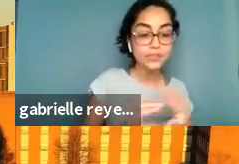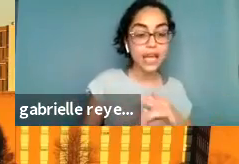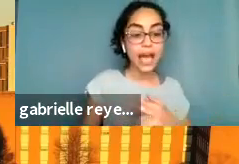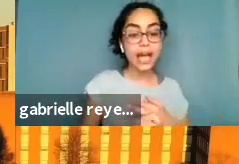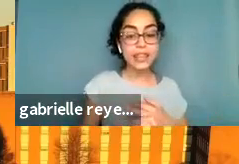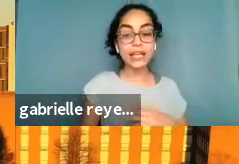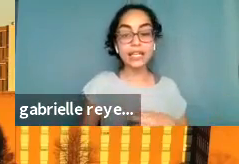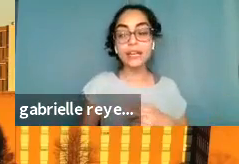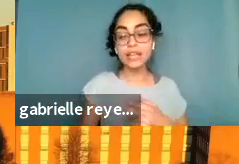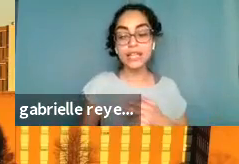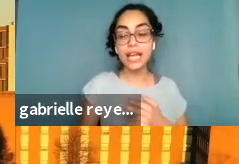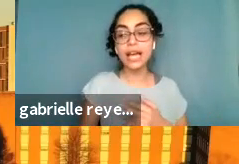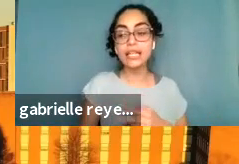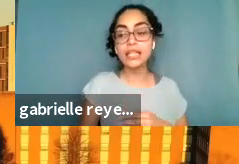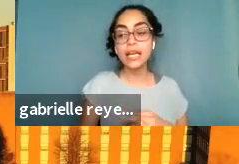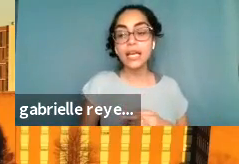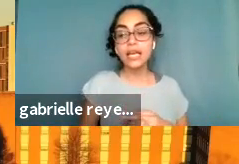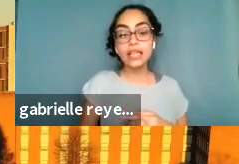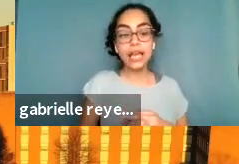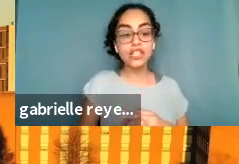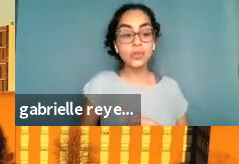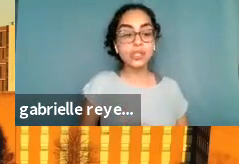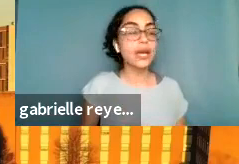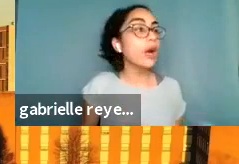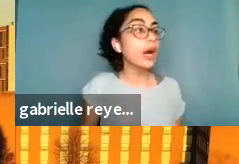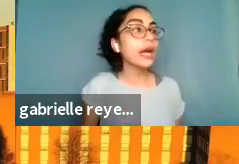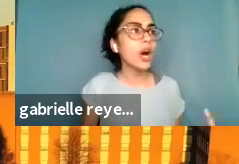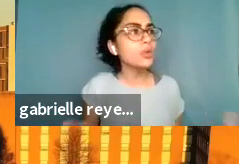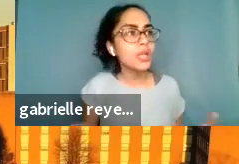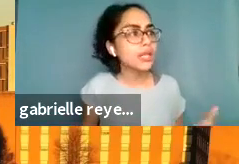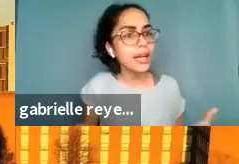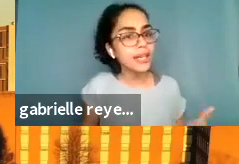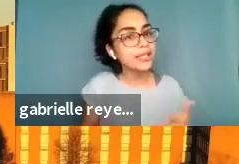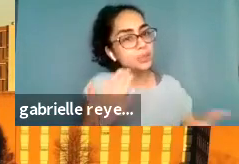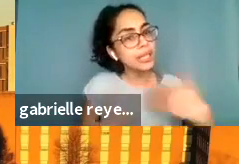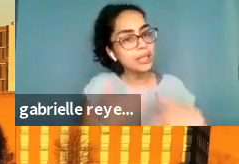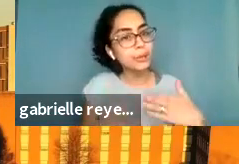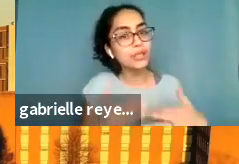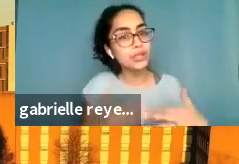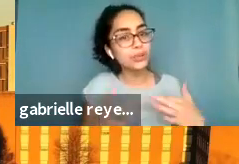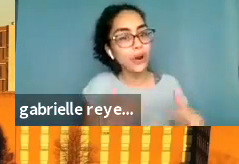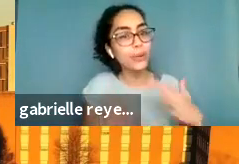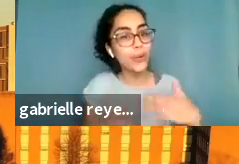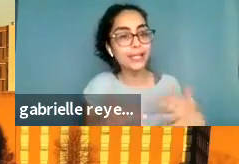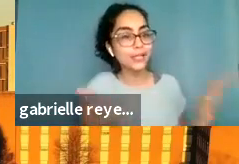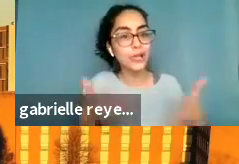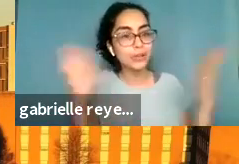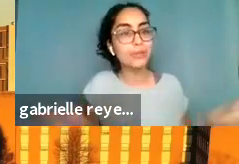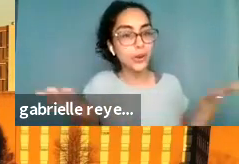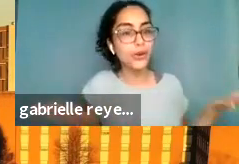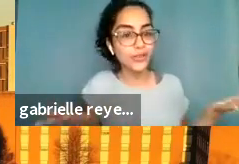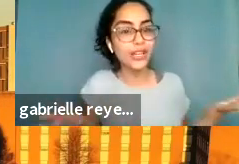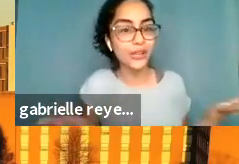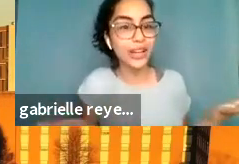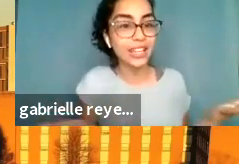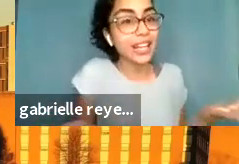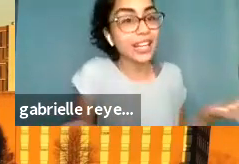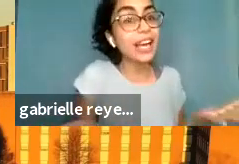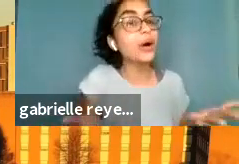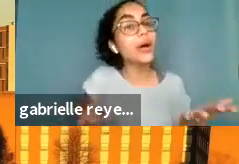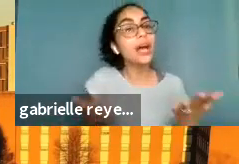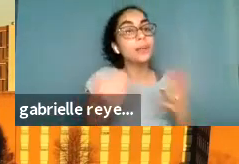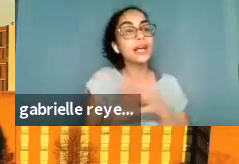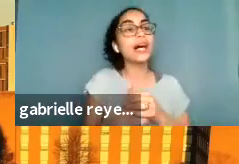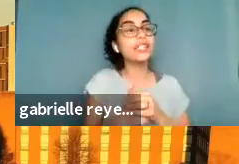did. And then even at the end, the agency was like, all right, are you done yet? Because we need to put you through our process so you can work for us already.